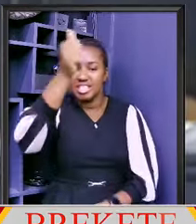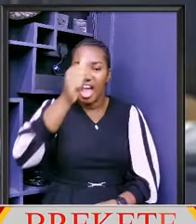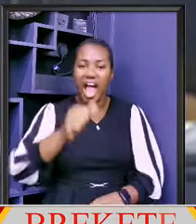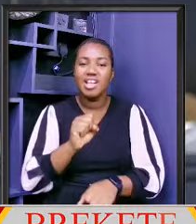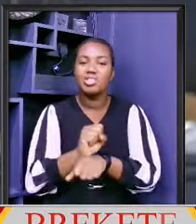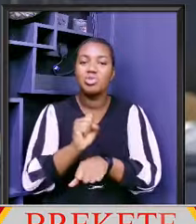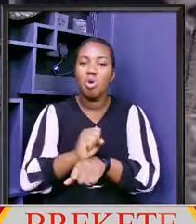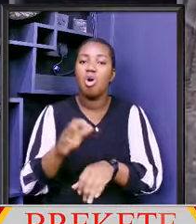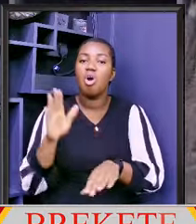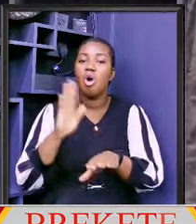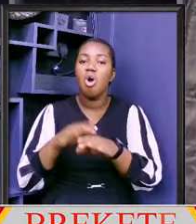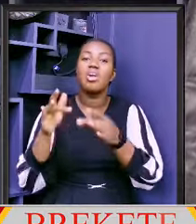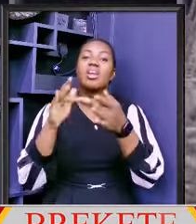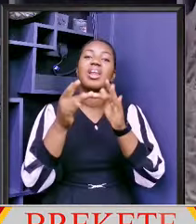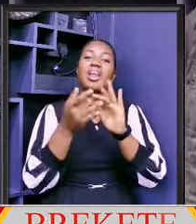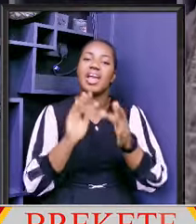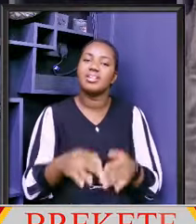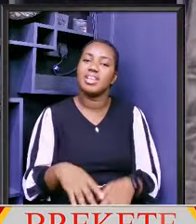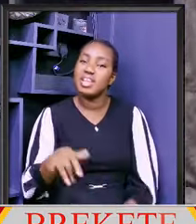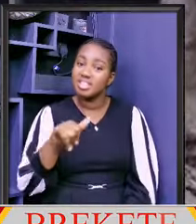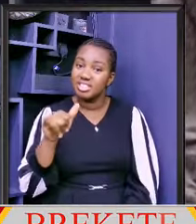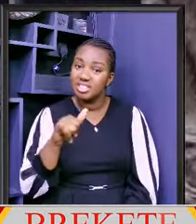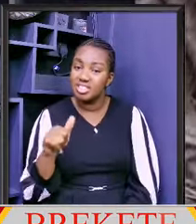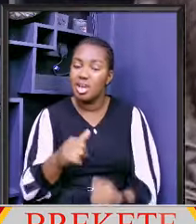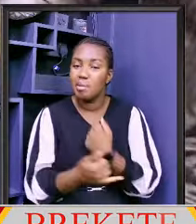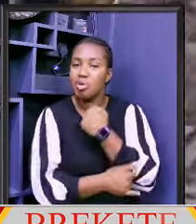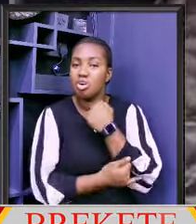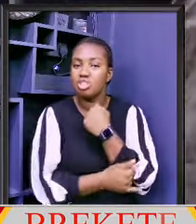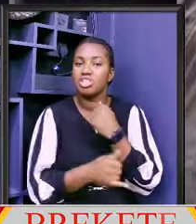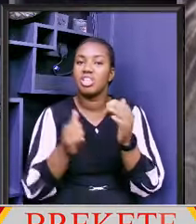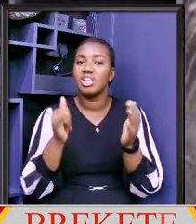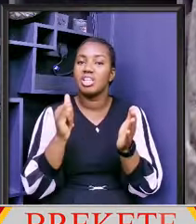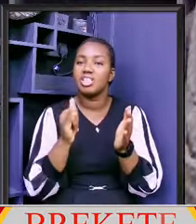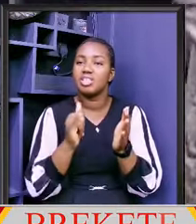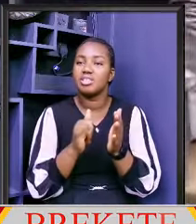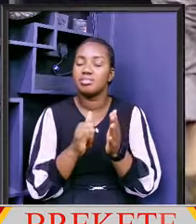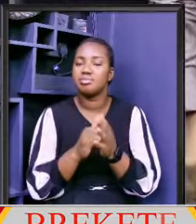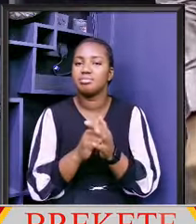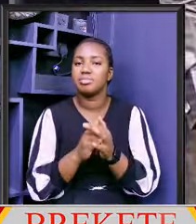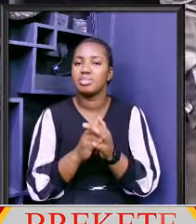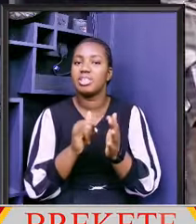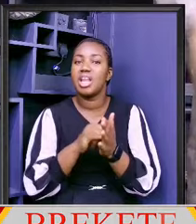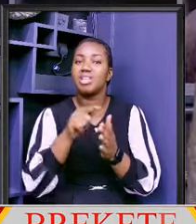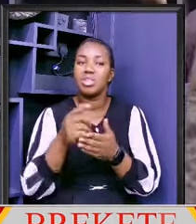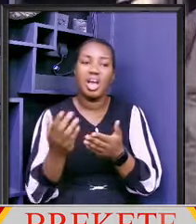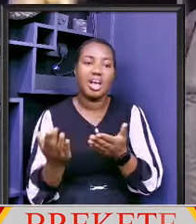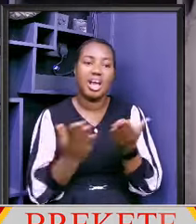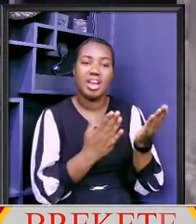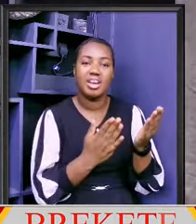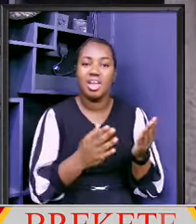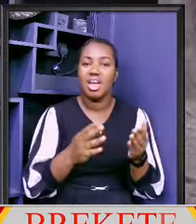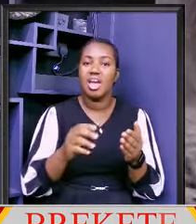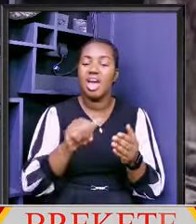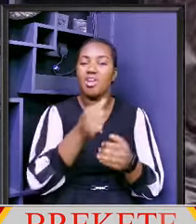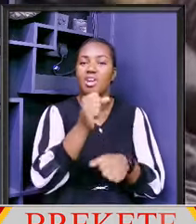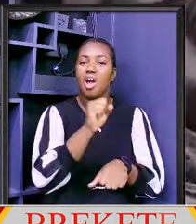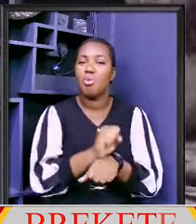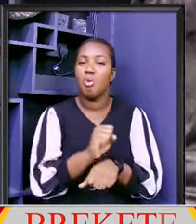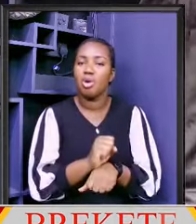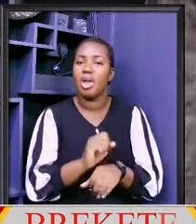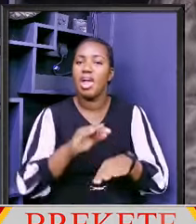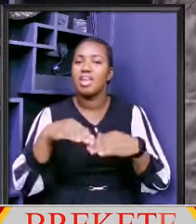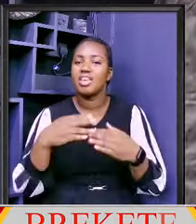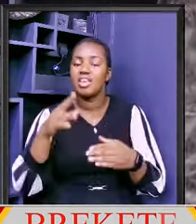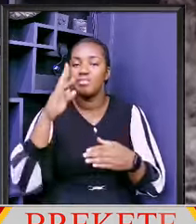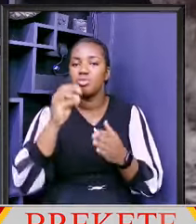artistry. Now you go come carry their own work, give another country. Country where get crude